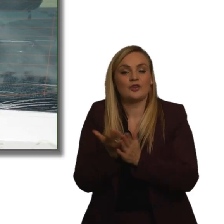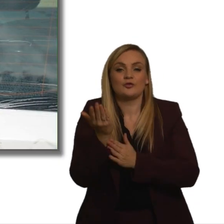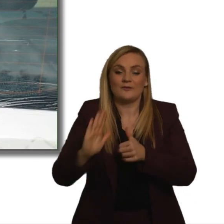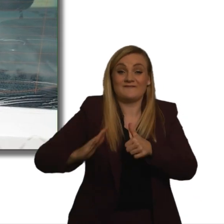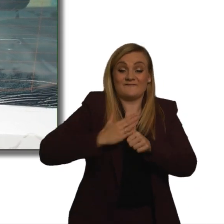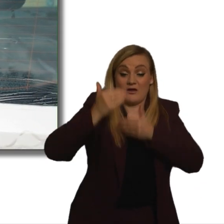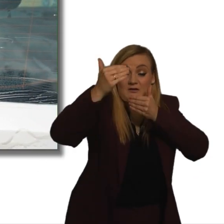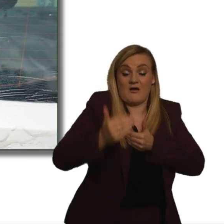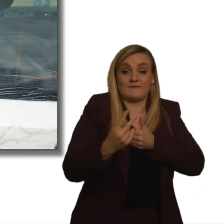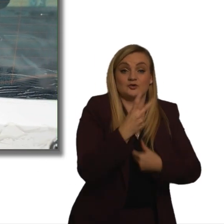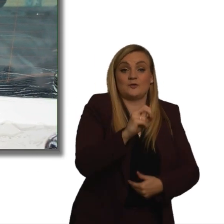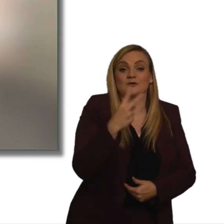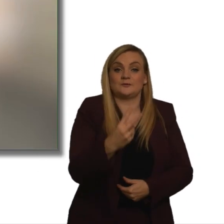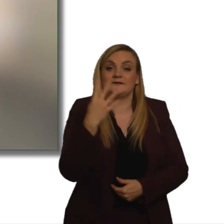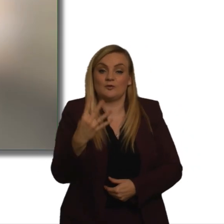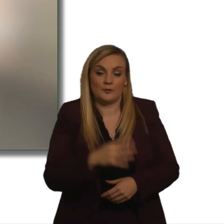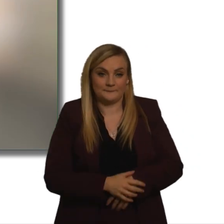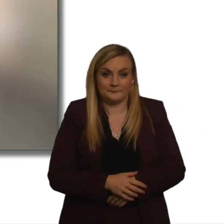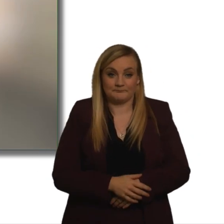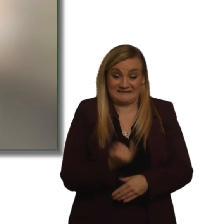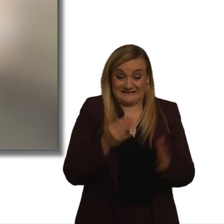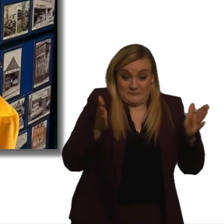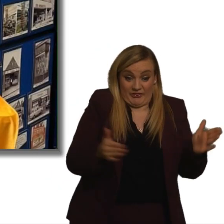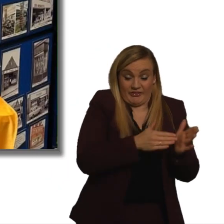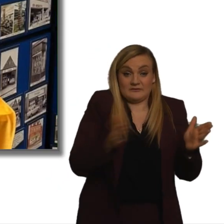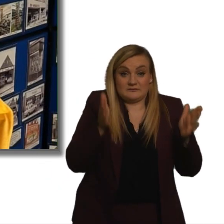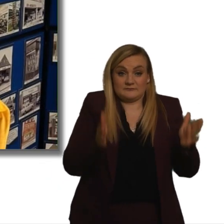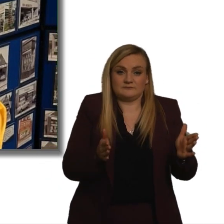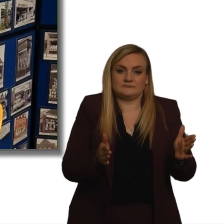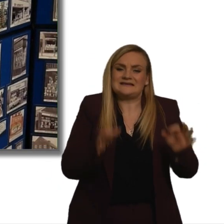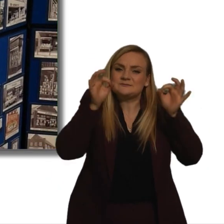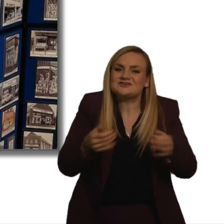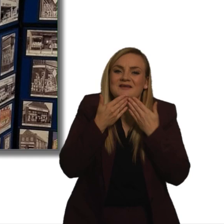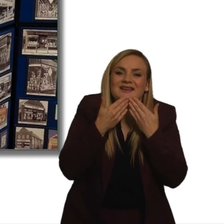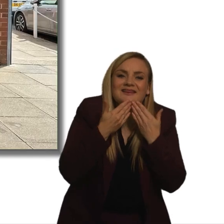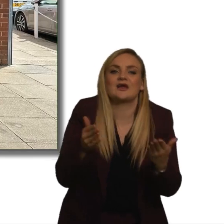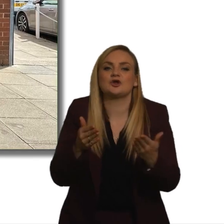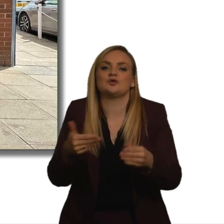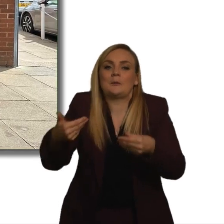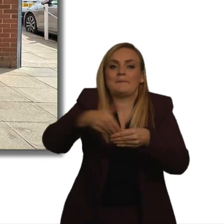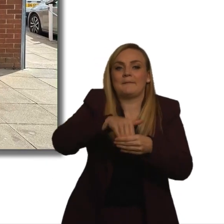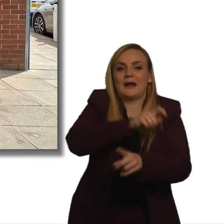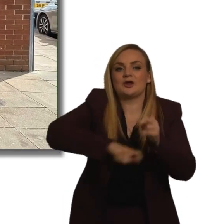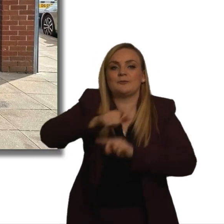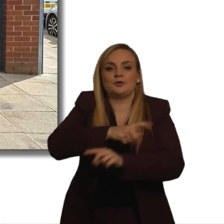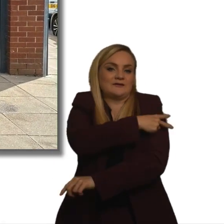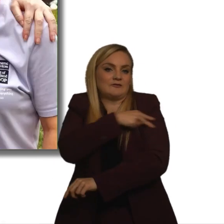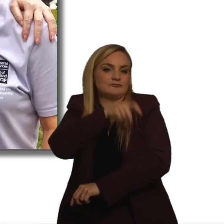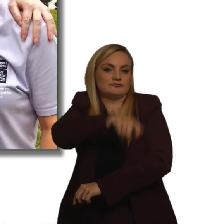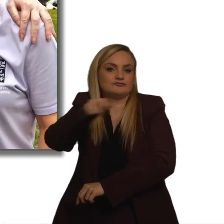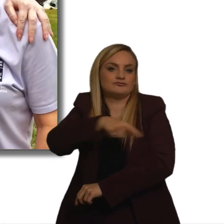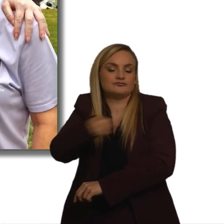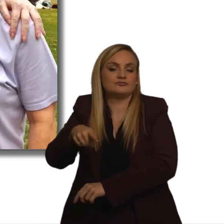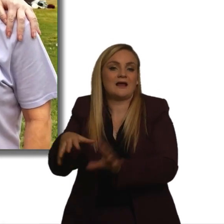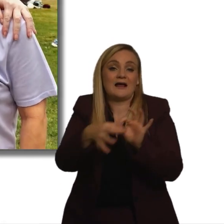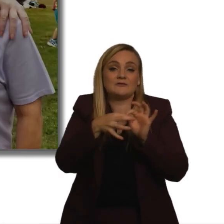of 2024, with special thanks for all the support from our member and community relations officers and membership